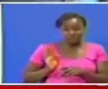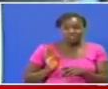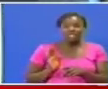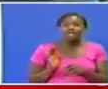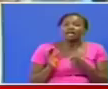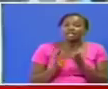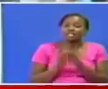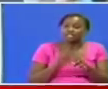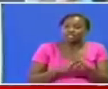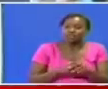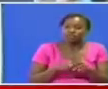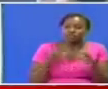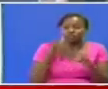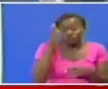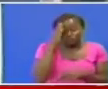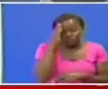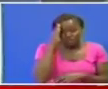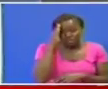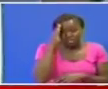country was re-energized.